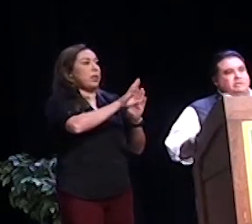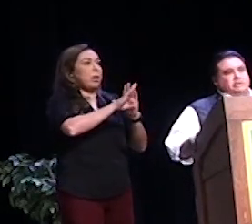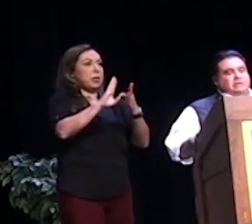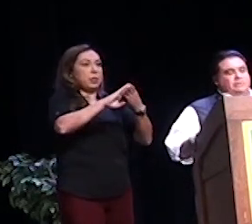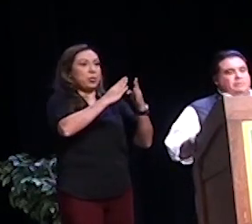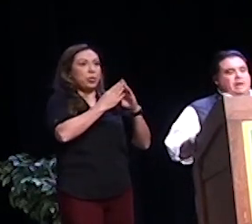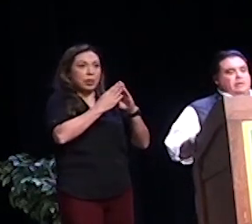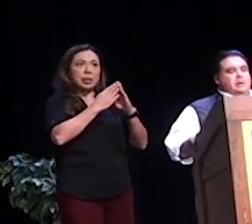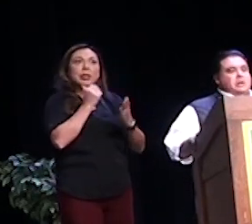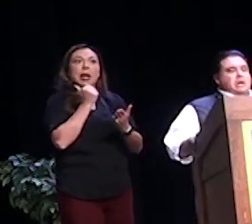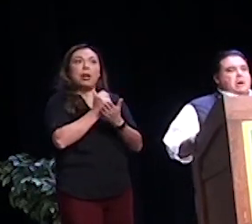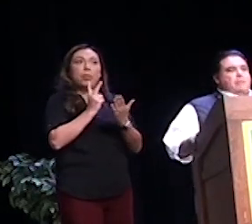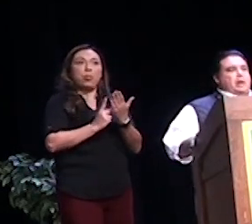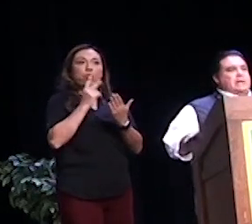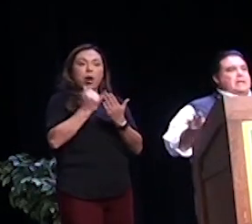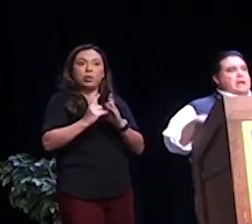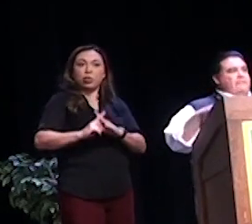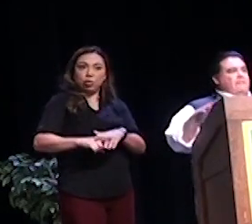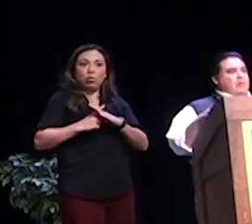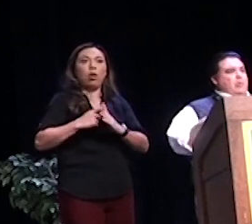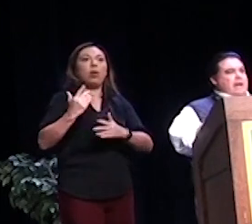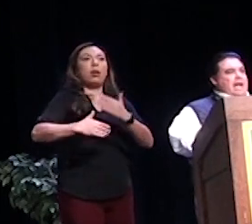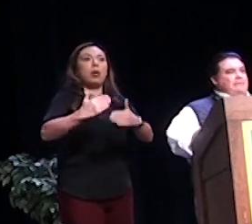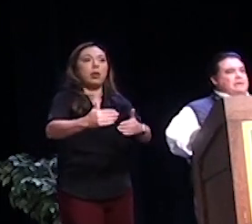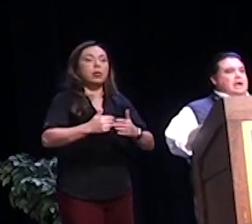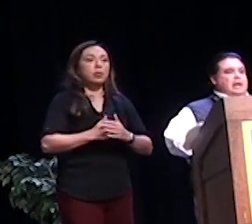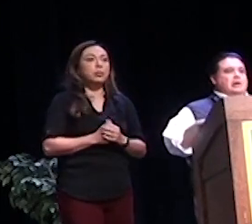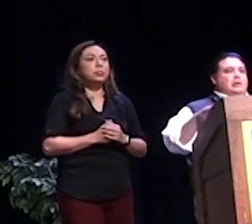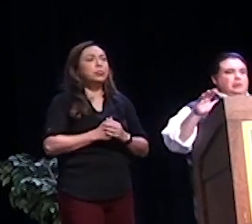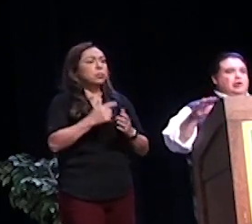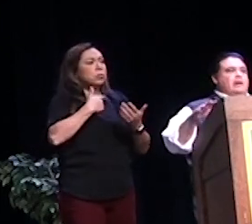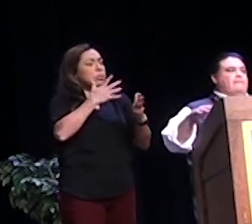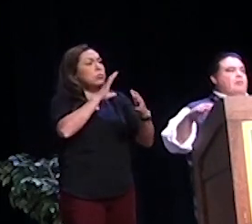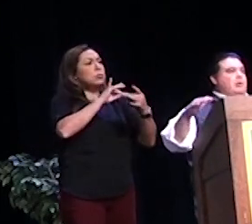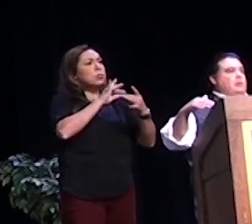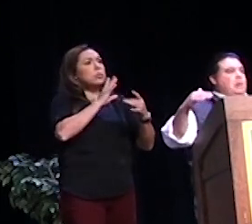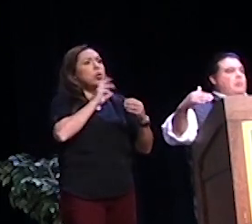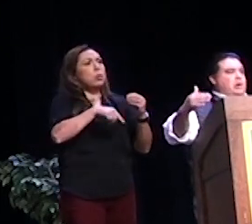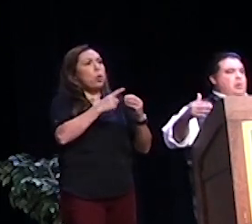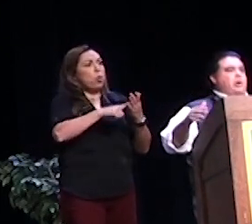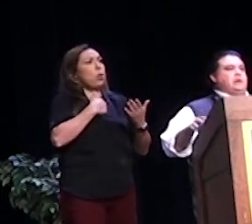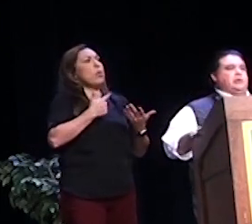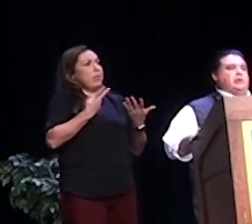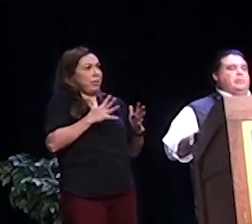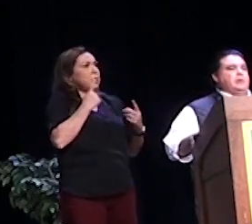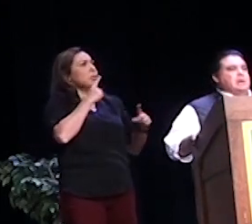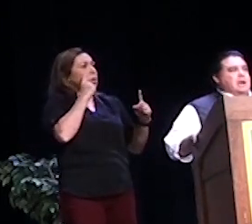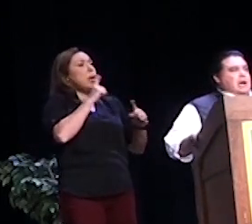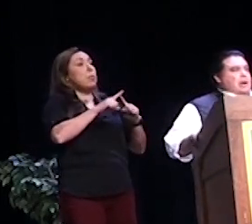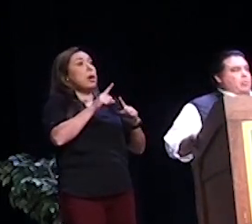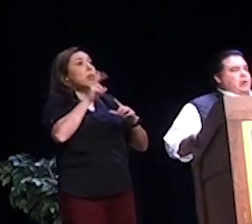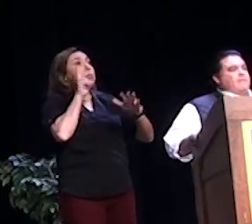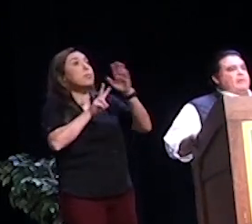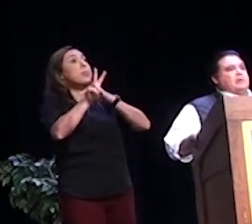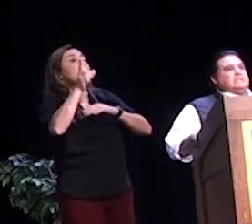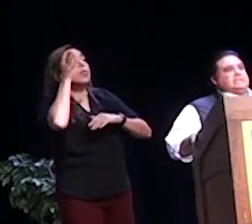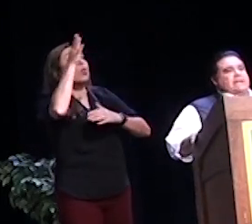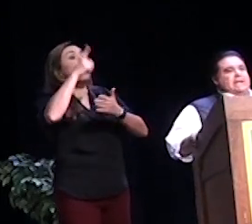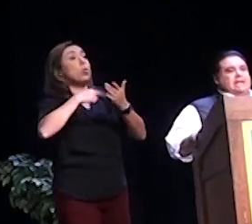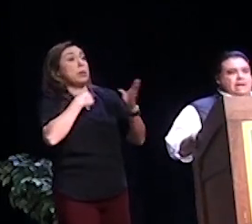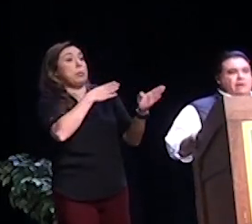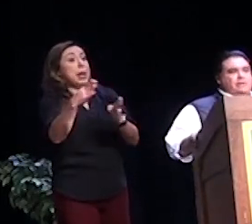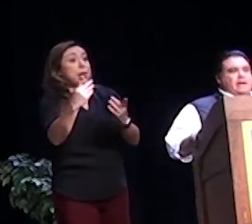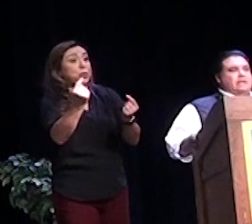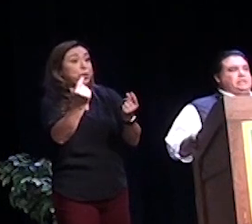community to get these projects off the ground. But enough of what we have done. Looking forward to what we're going to do. We